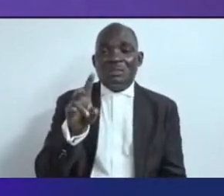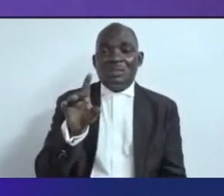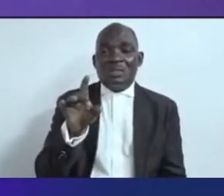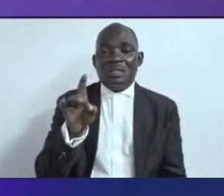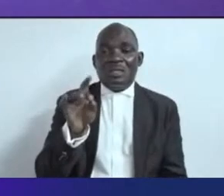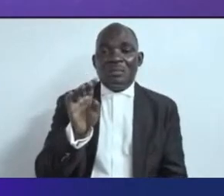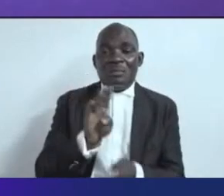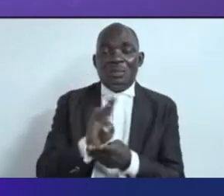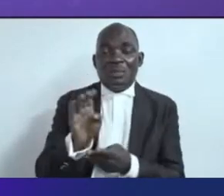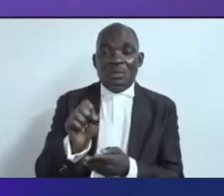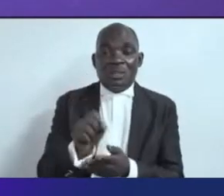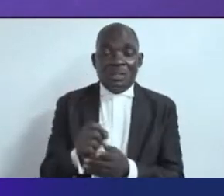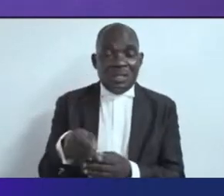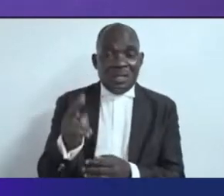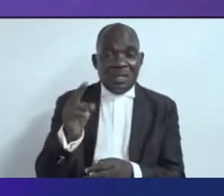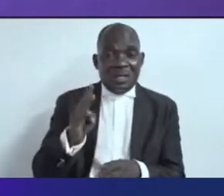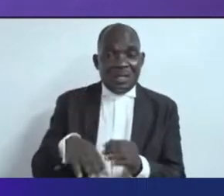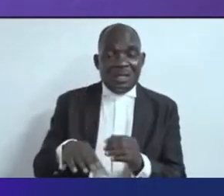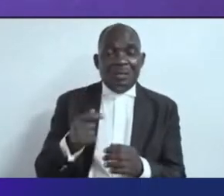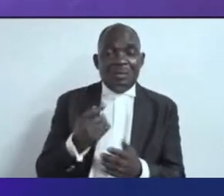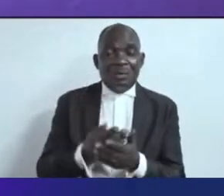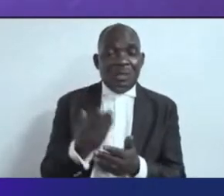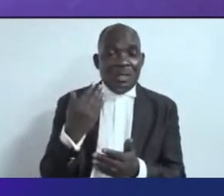$2.78 billion, higher than the surplus of